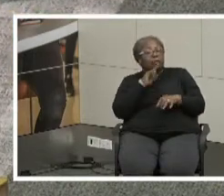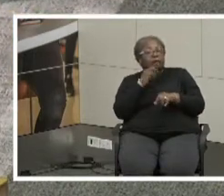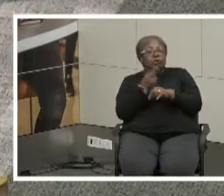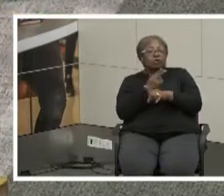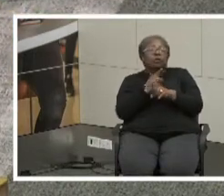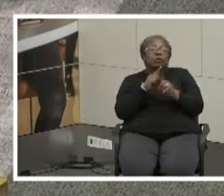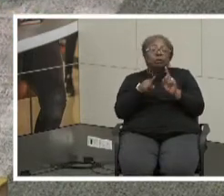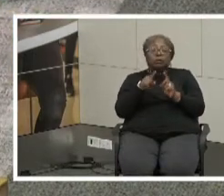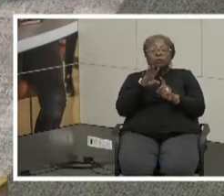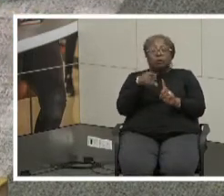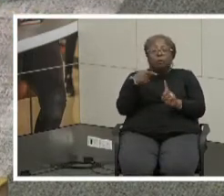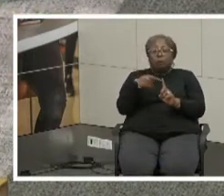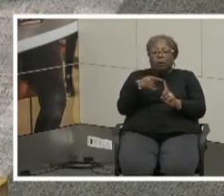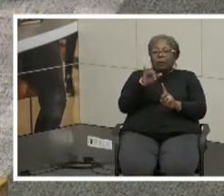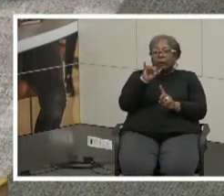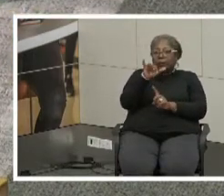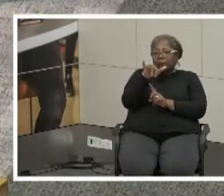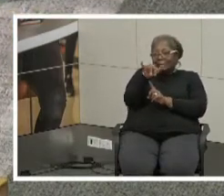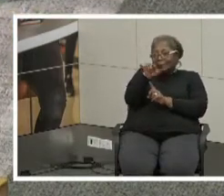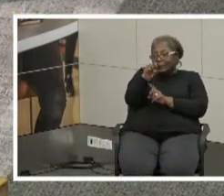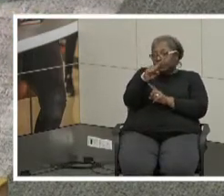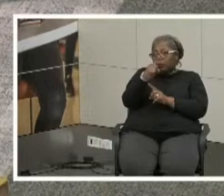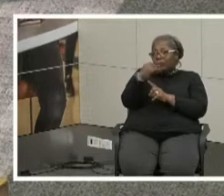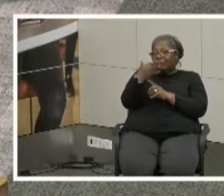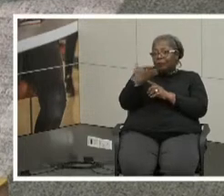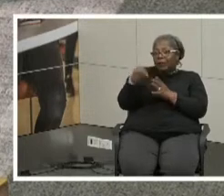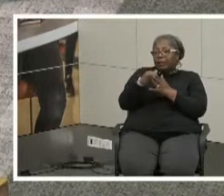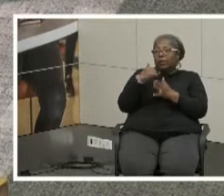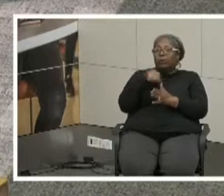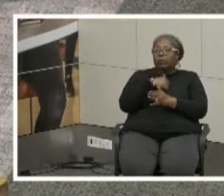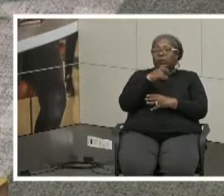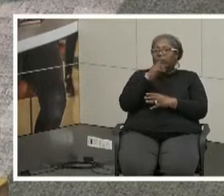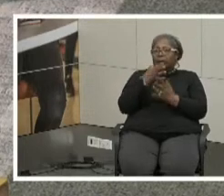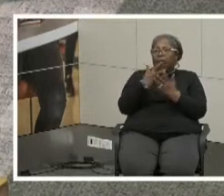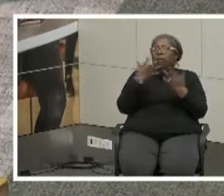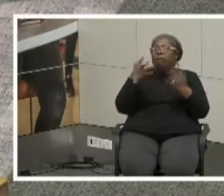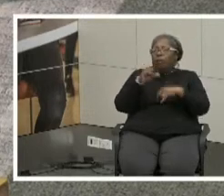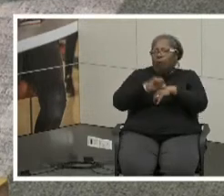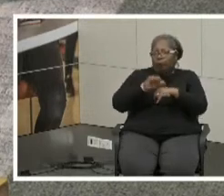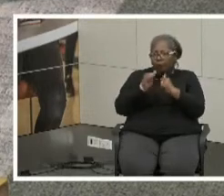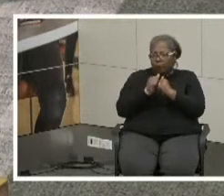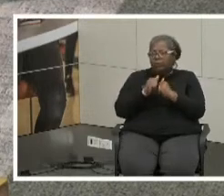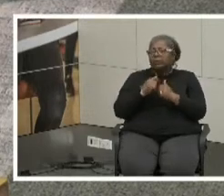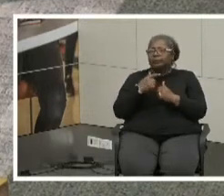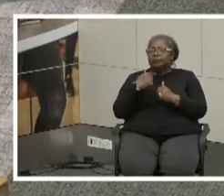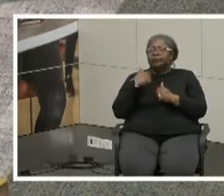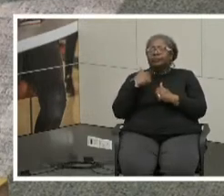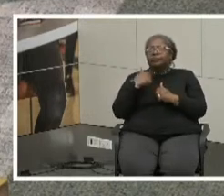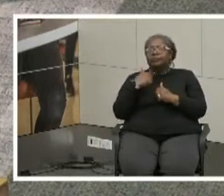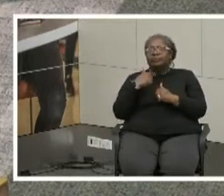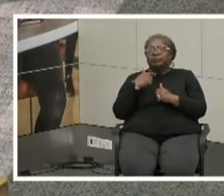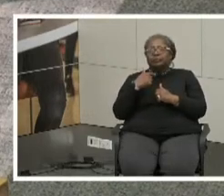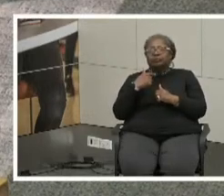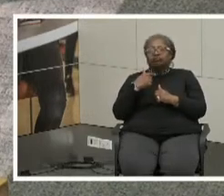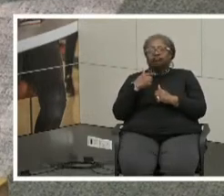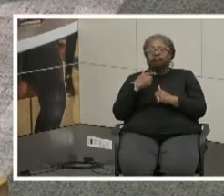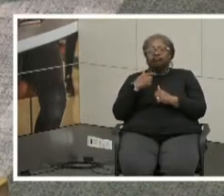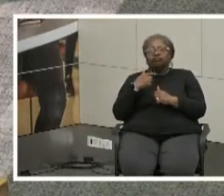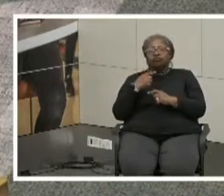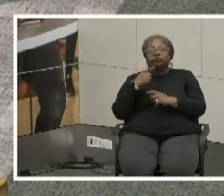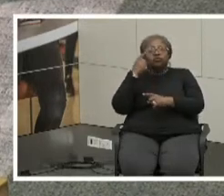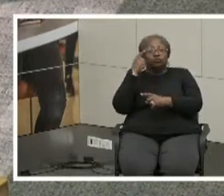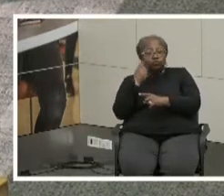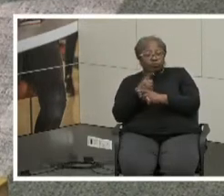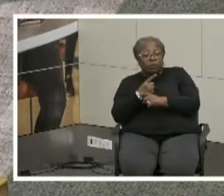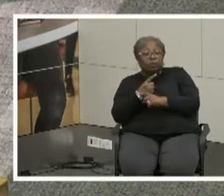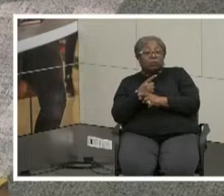point yes in addition to that one of the things we've done a lot of work on is making sure that all of our uh we have the right dashboards that